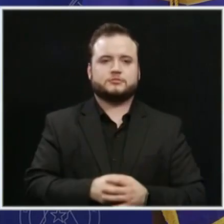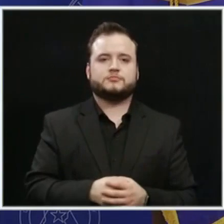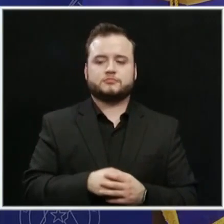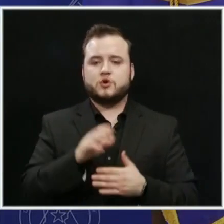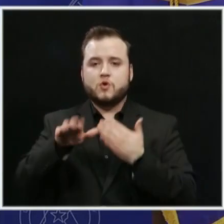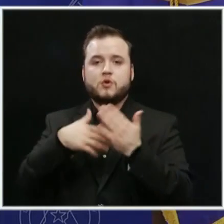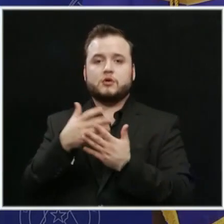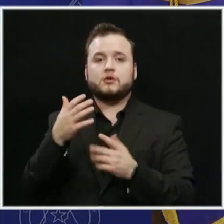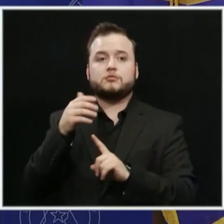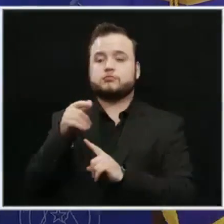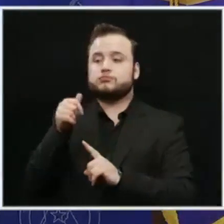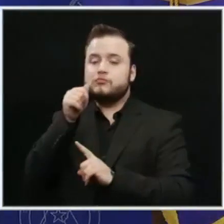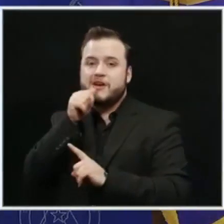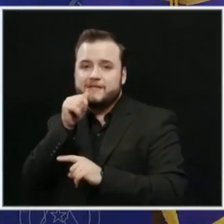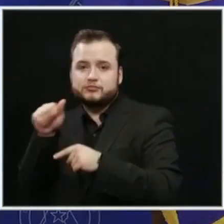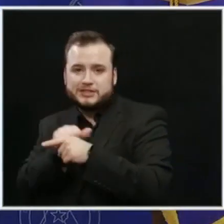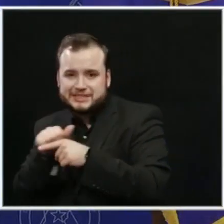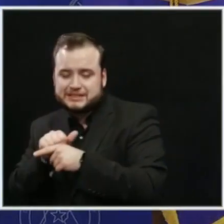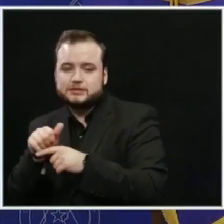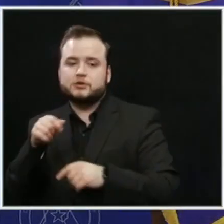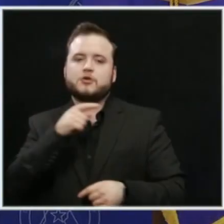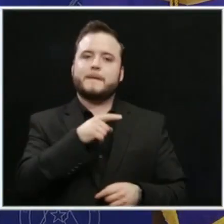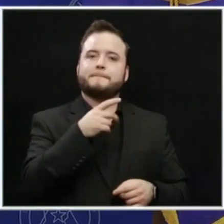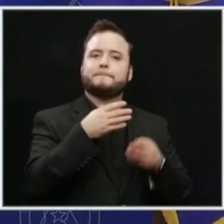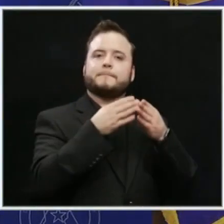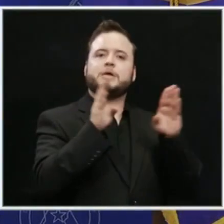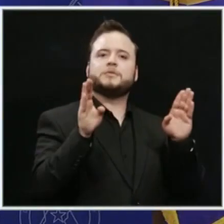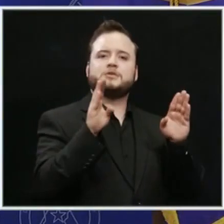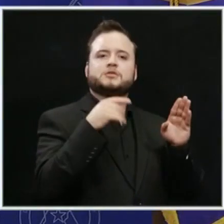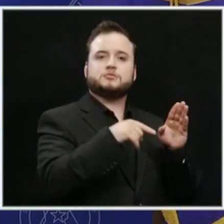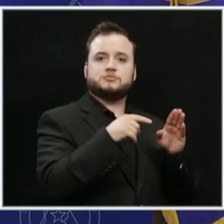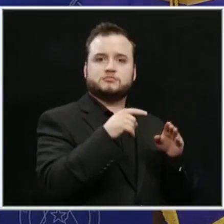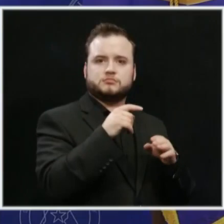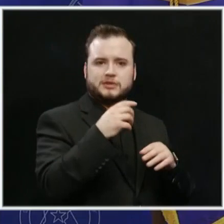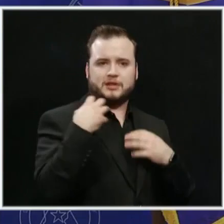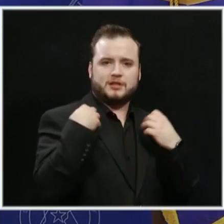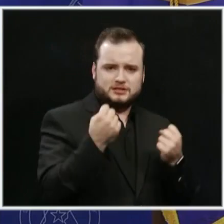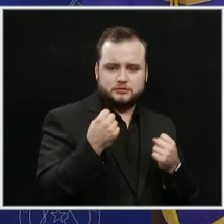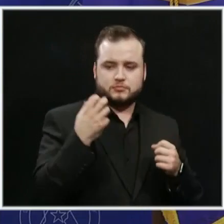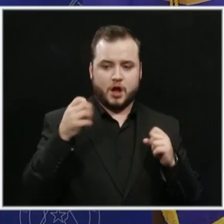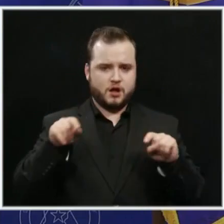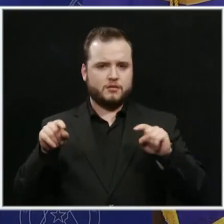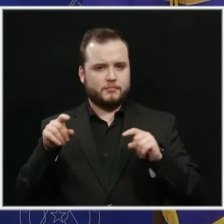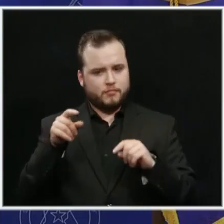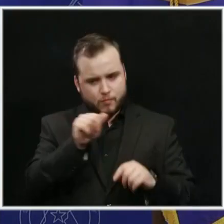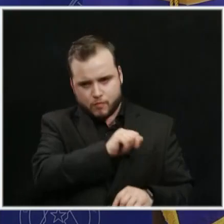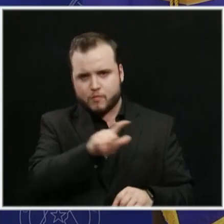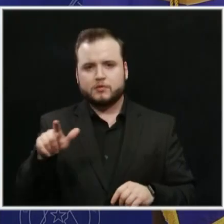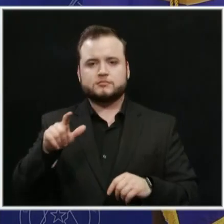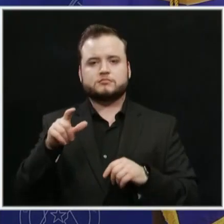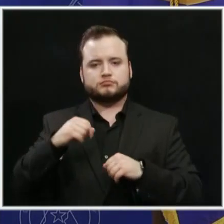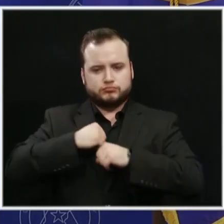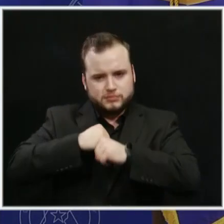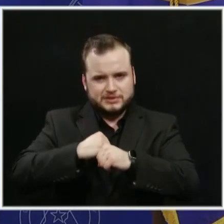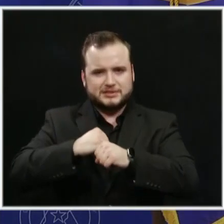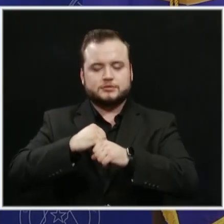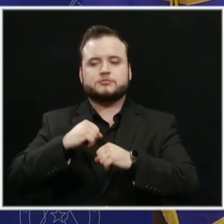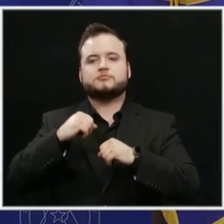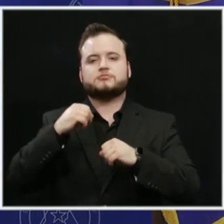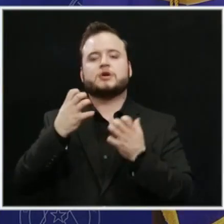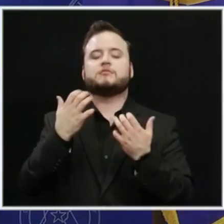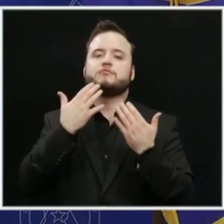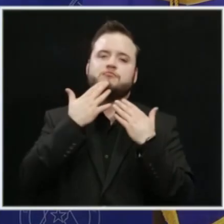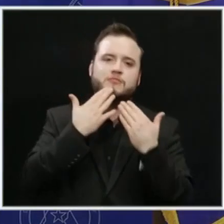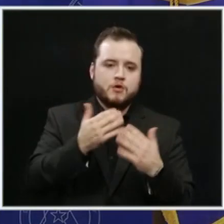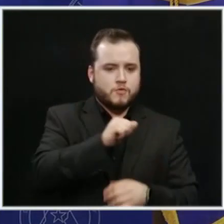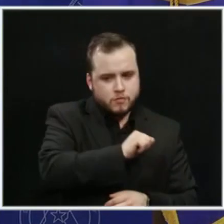to support you and protect you as best we can. So thank you for all that you are doing. I am manager right now for the State